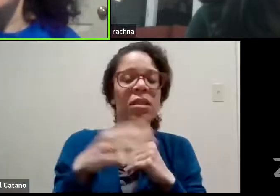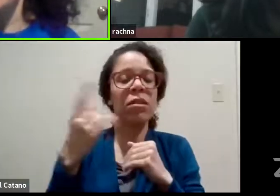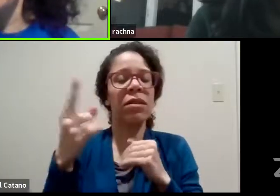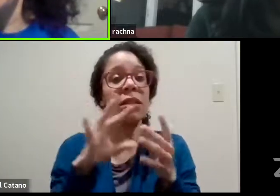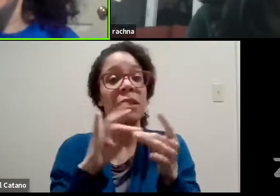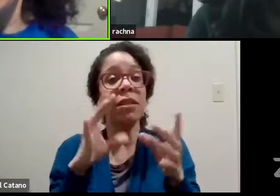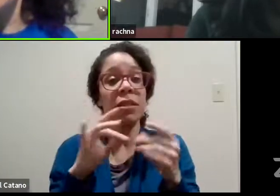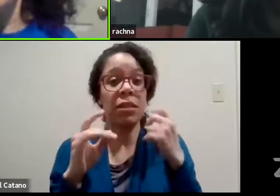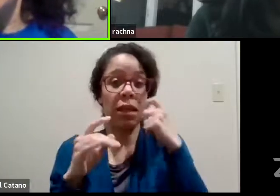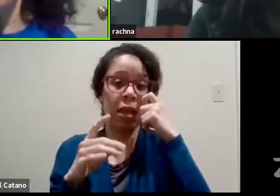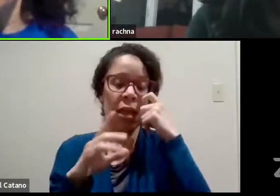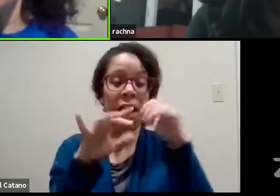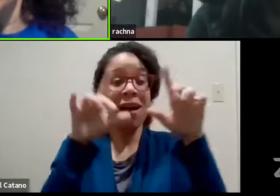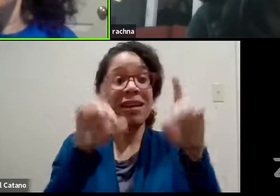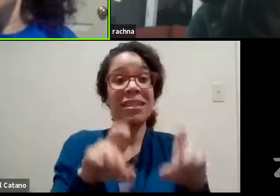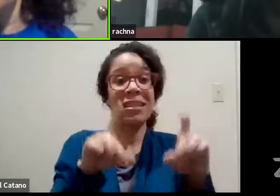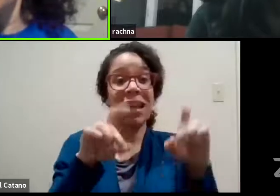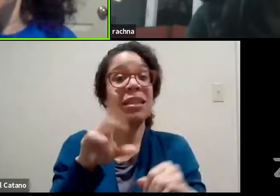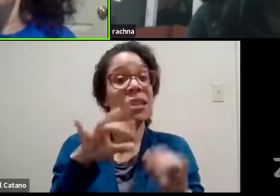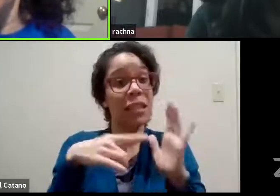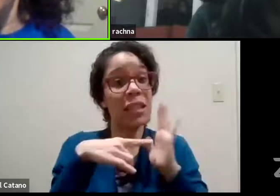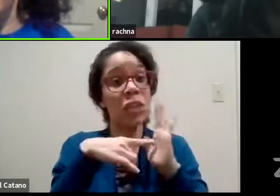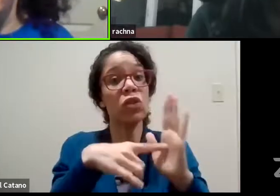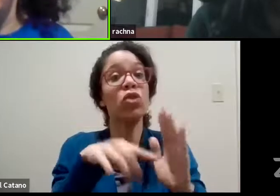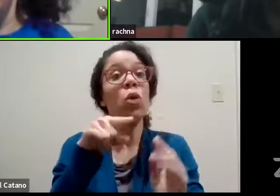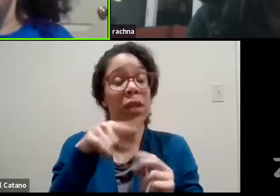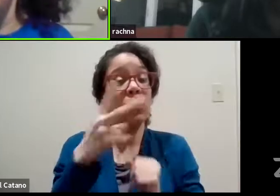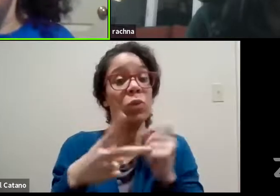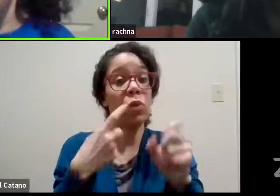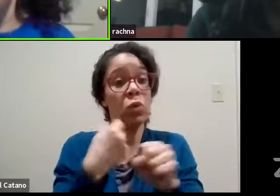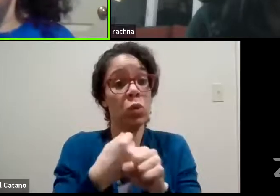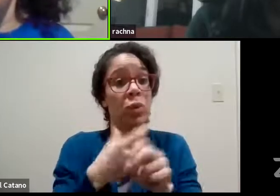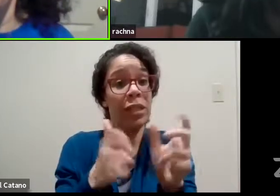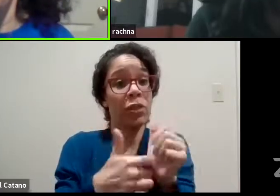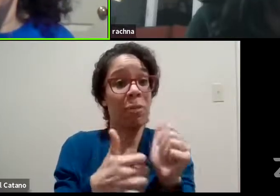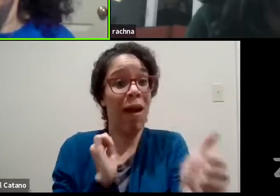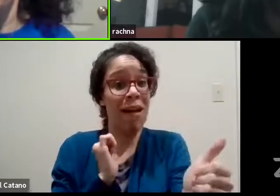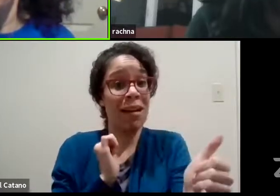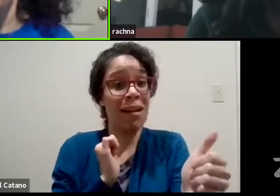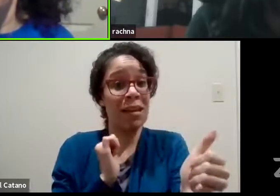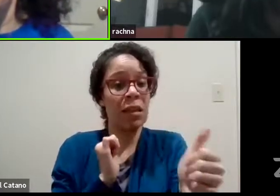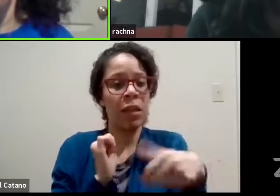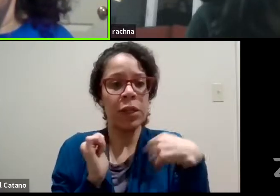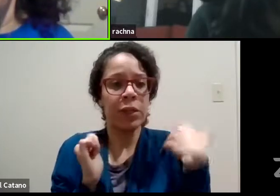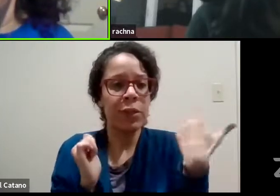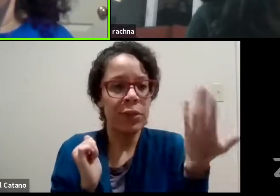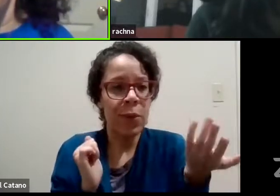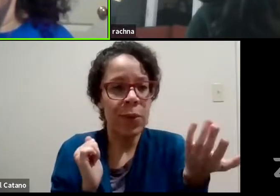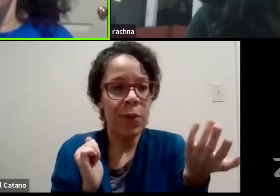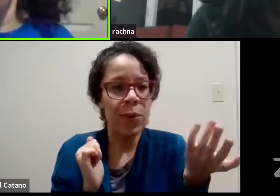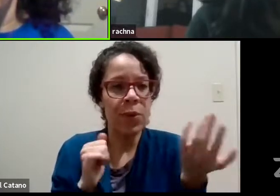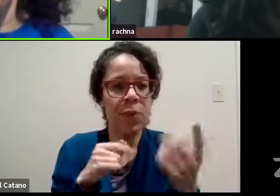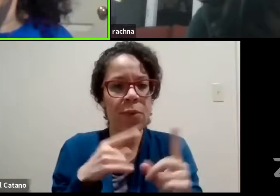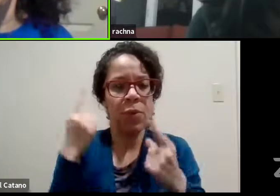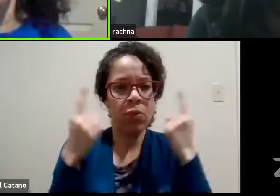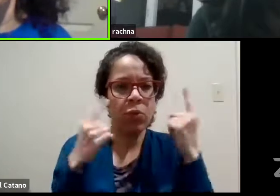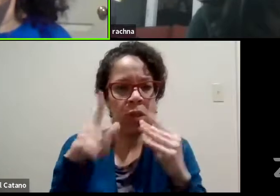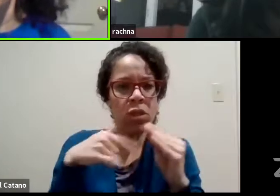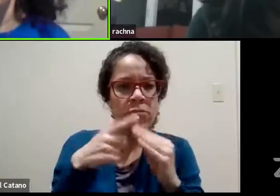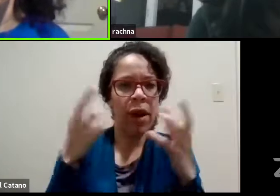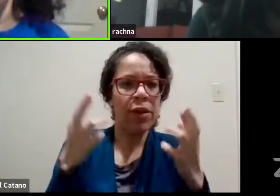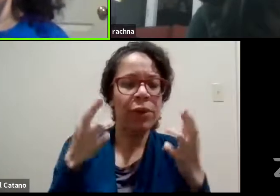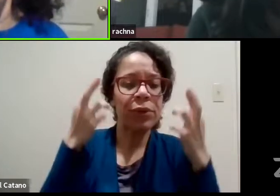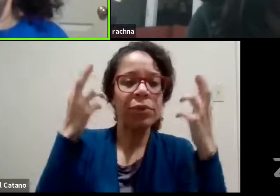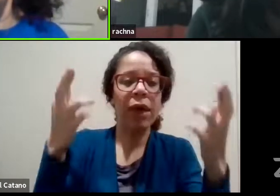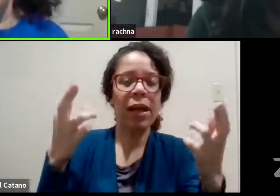mentioned that the testing did show that they were two years behind. So, they're wondering about recommendations